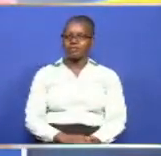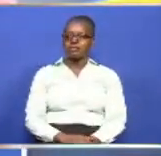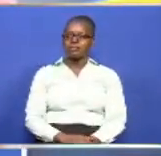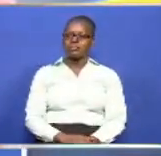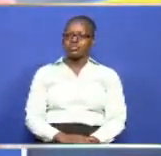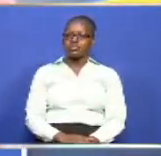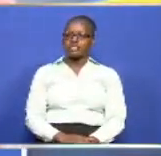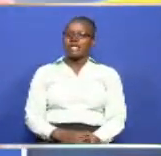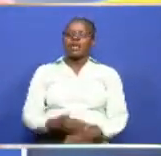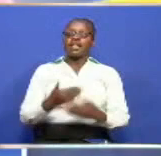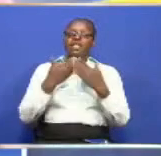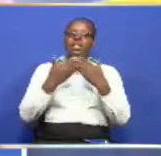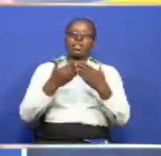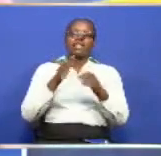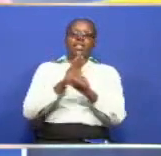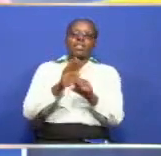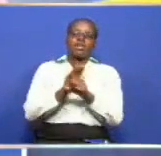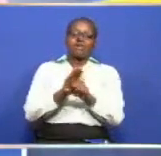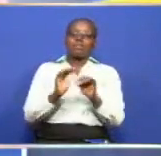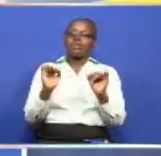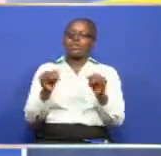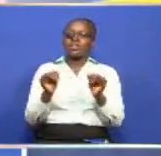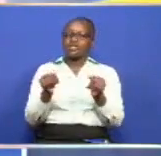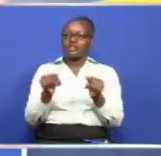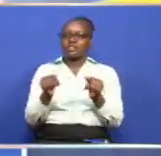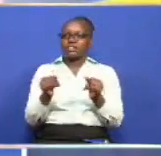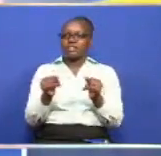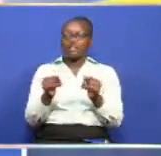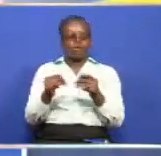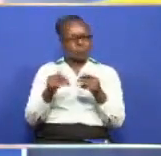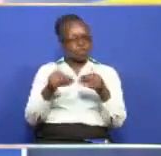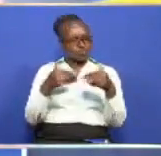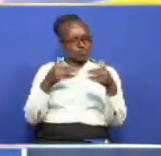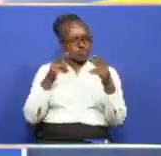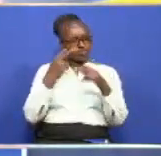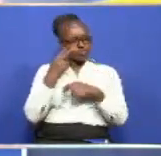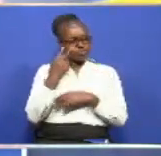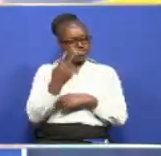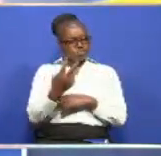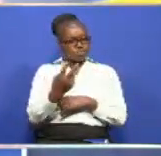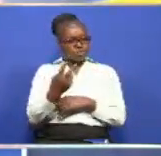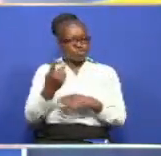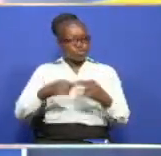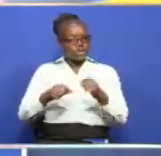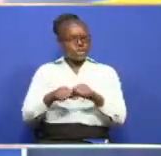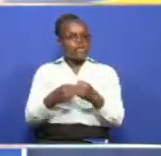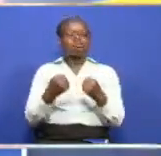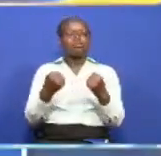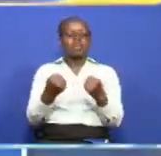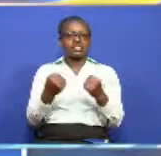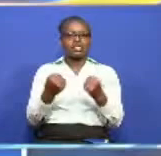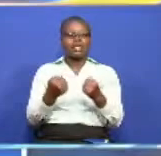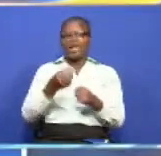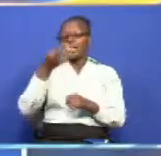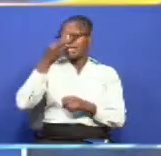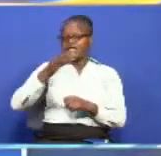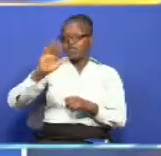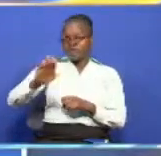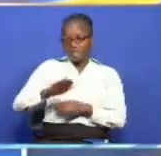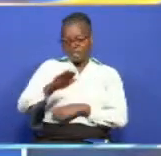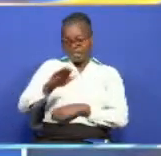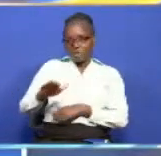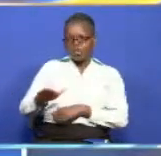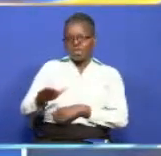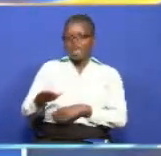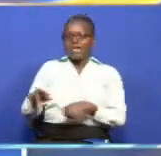Kabasa, for that update. Of course, we'll be staying close just to follow up on the latest happenings at the Kitui County Assembly,